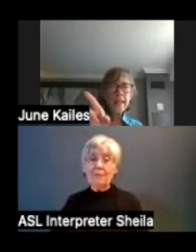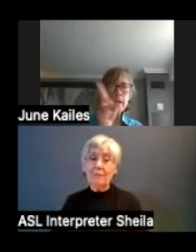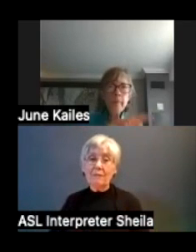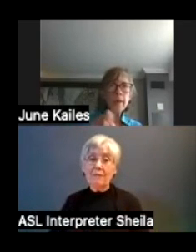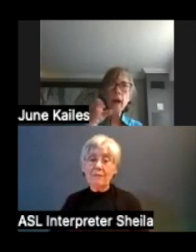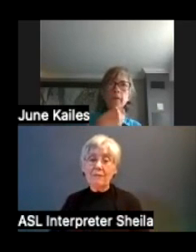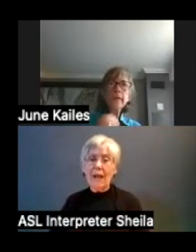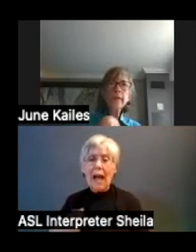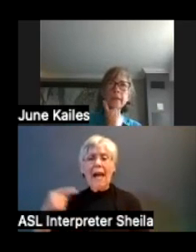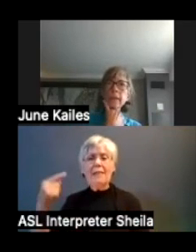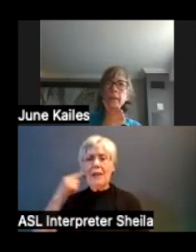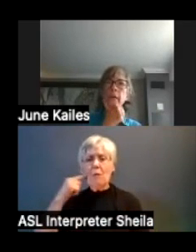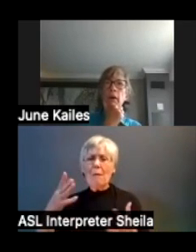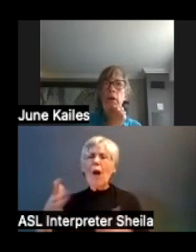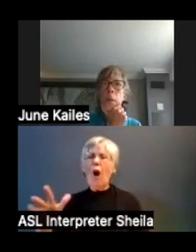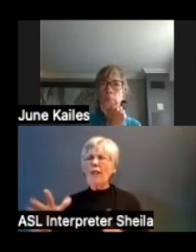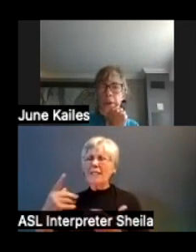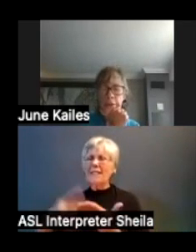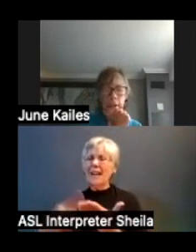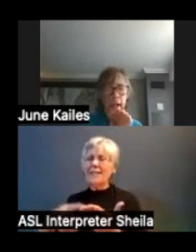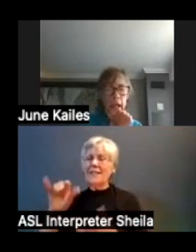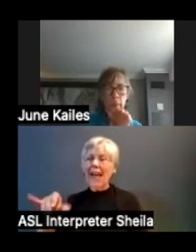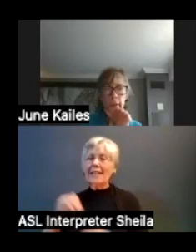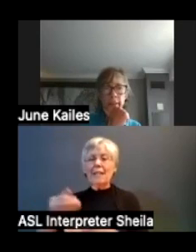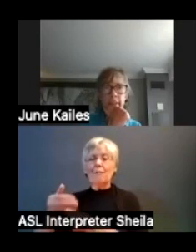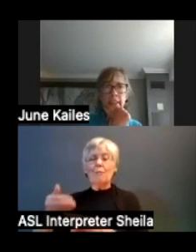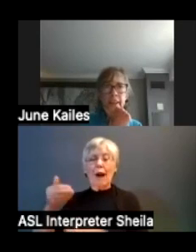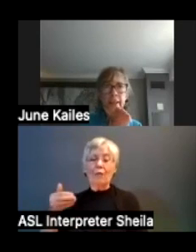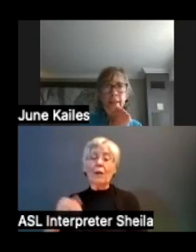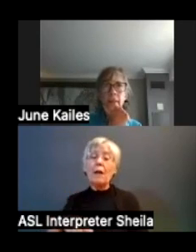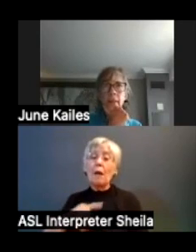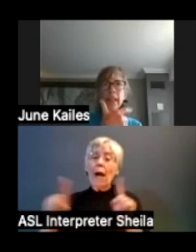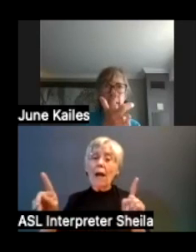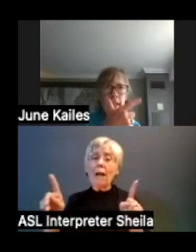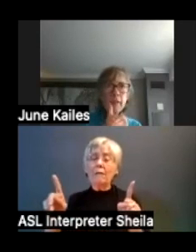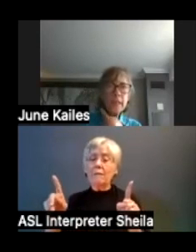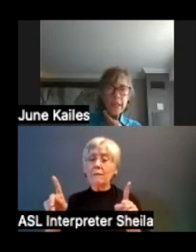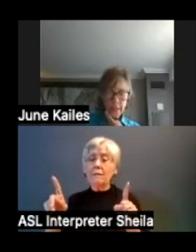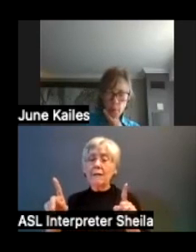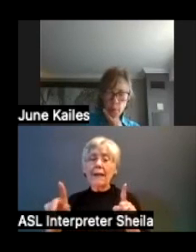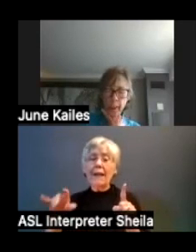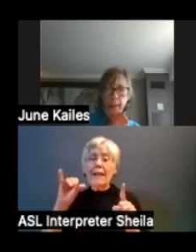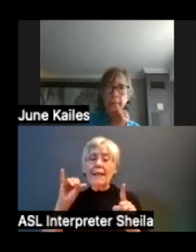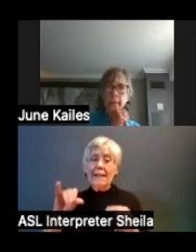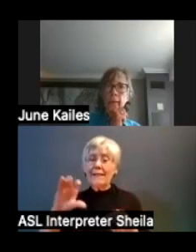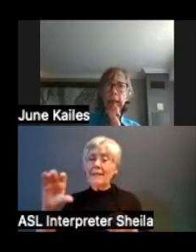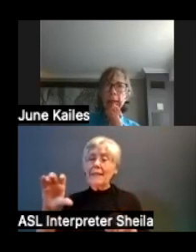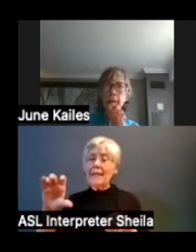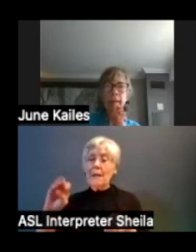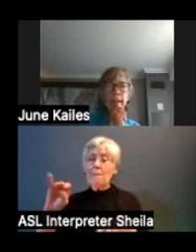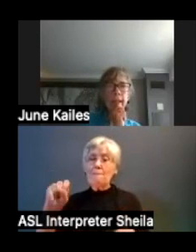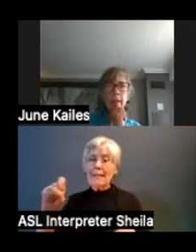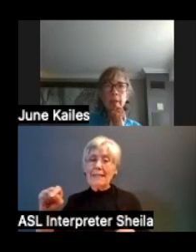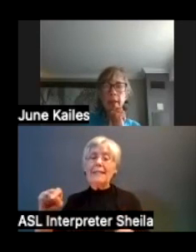I think you may have covered this in a prior day, but this is like the CMIST explained and